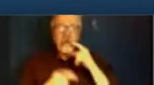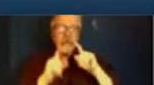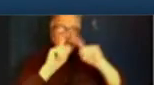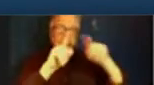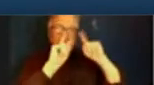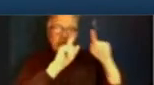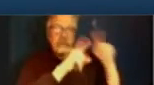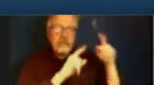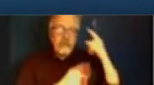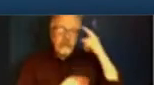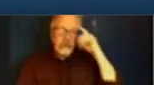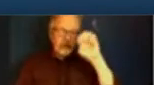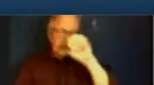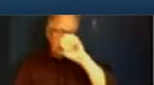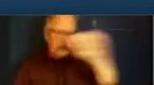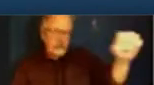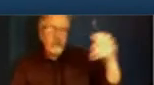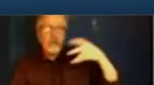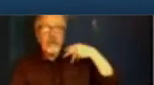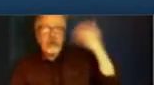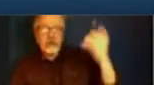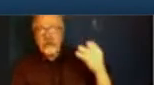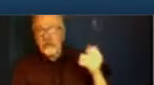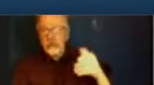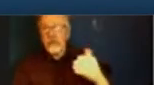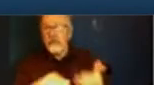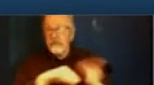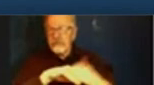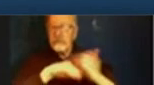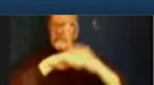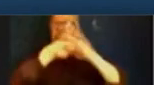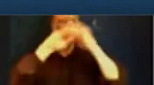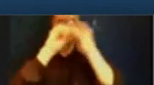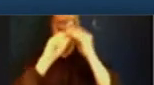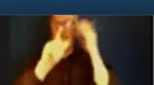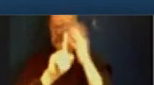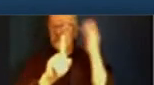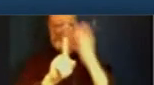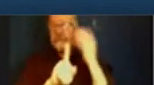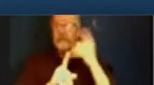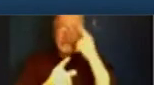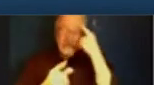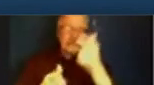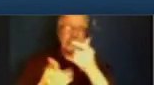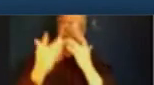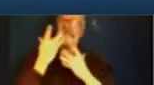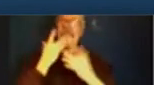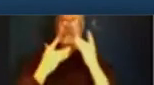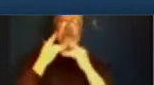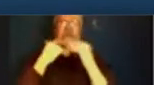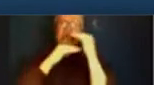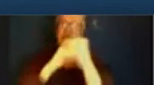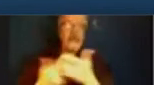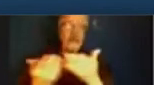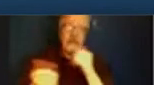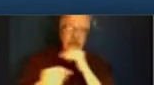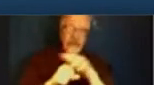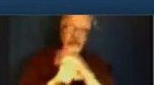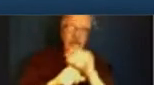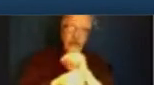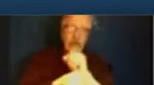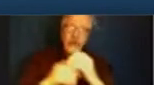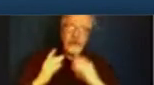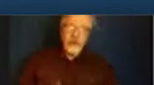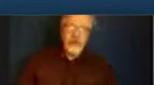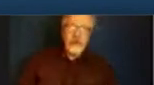so they could then increase capacity of how many tests they could administer each day? Well, we certainly would like to hear if there's been a